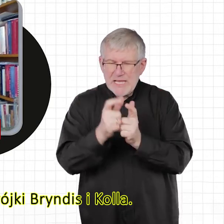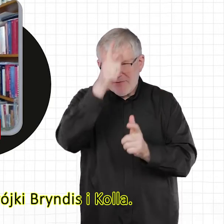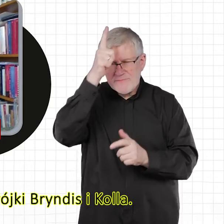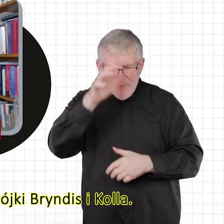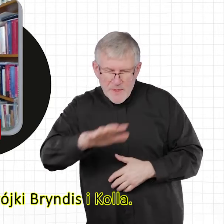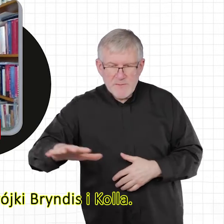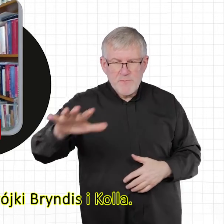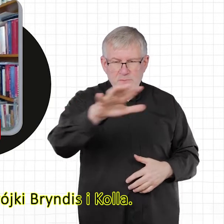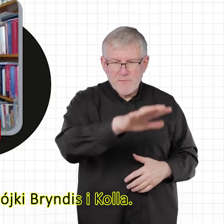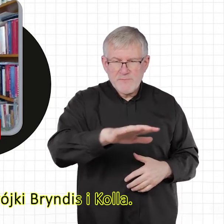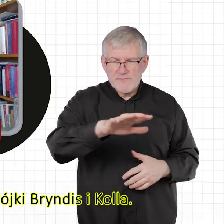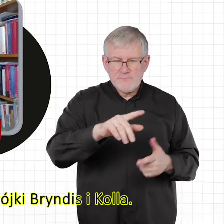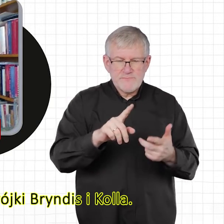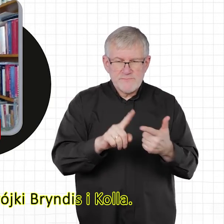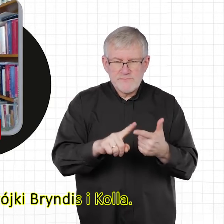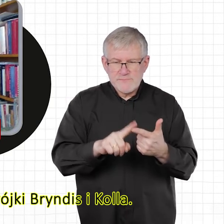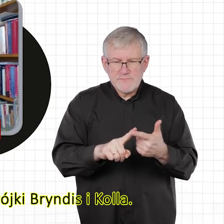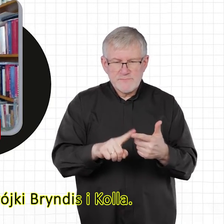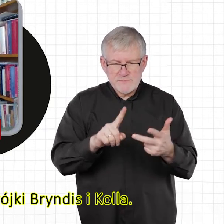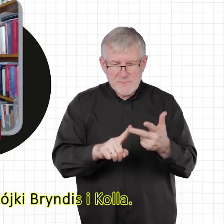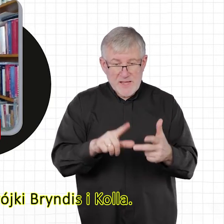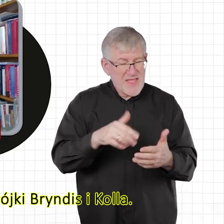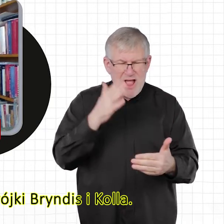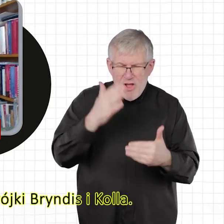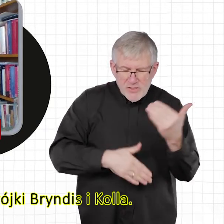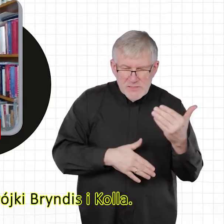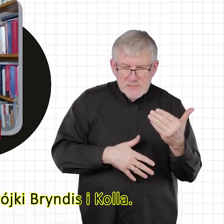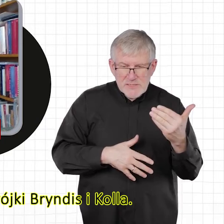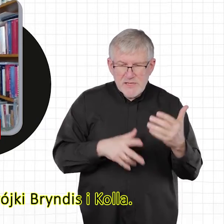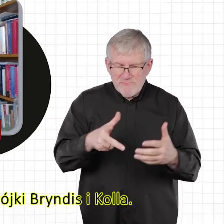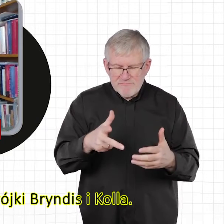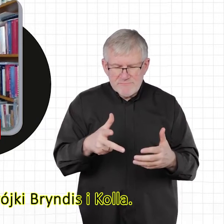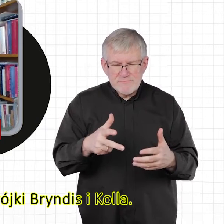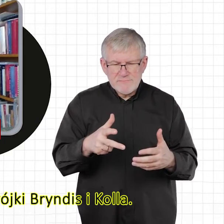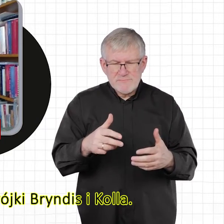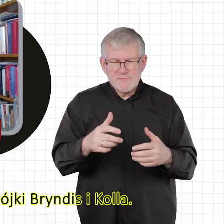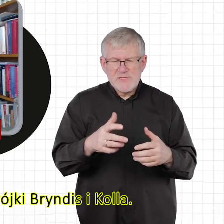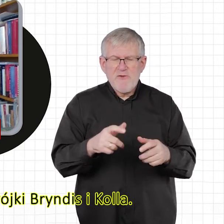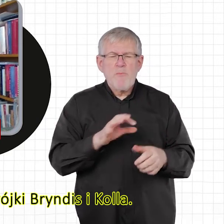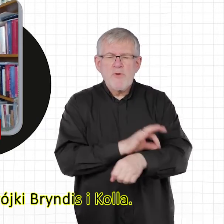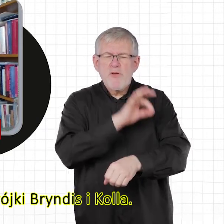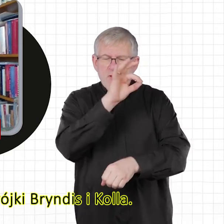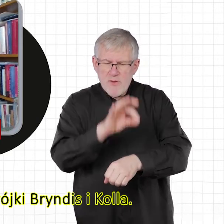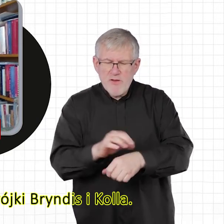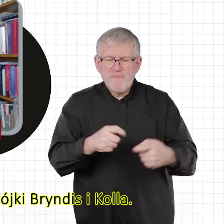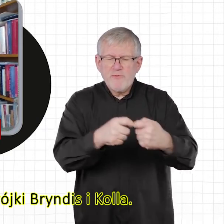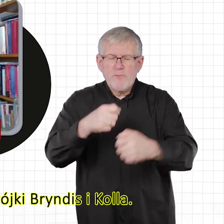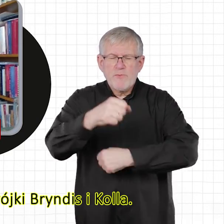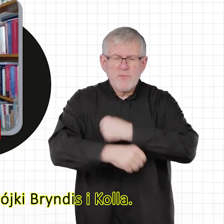we all should remember? And this is the question for both of you, Bryndís and Kolla.